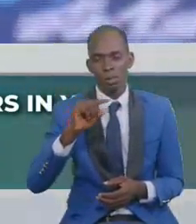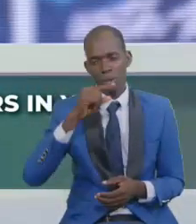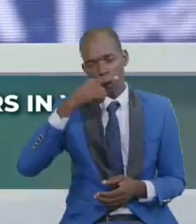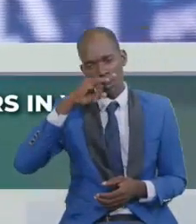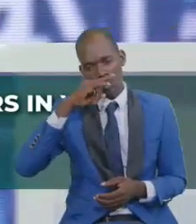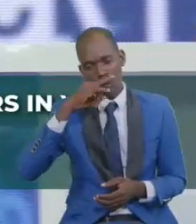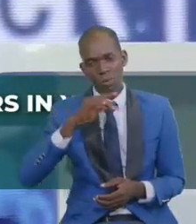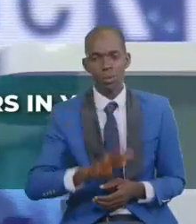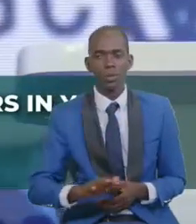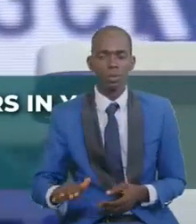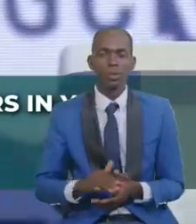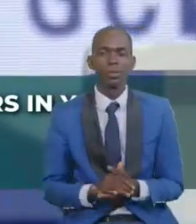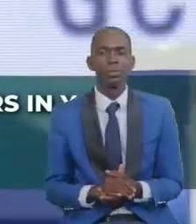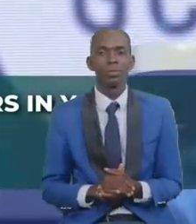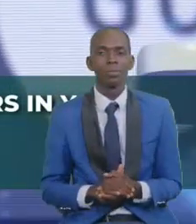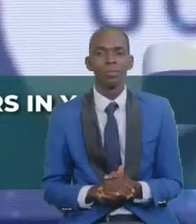Little children.